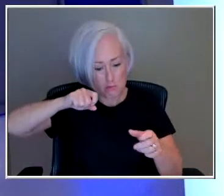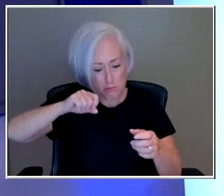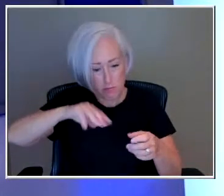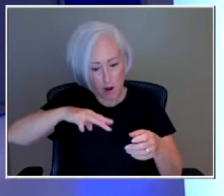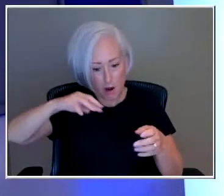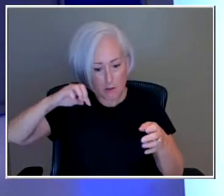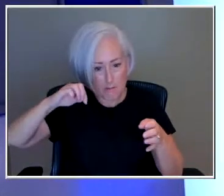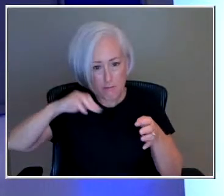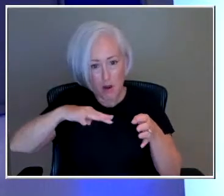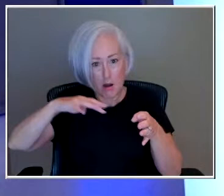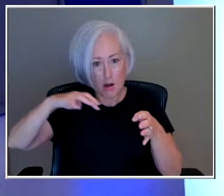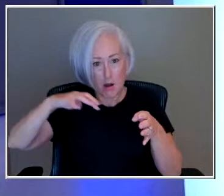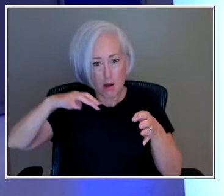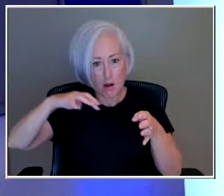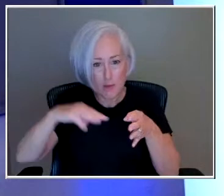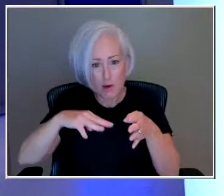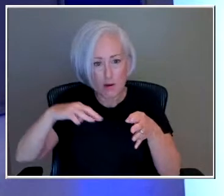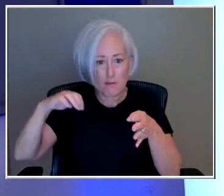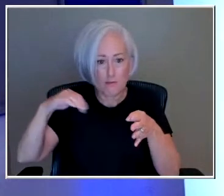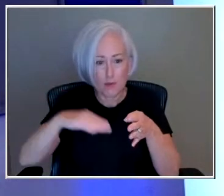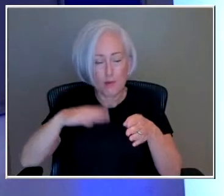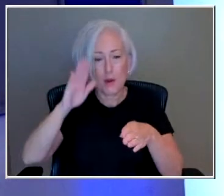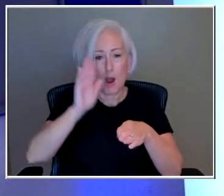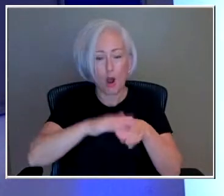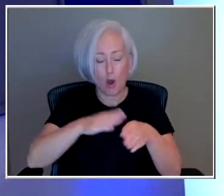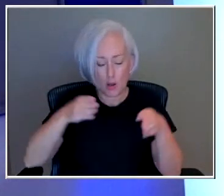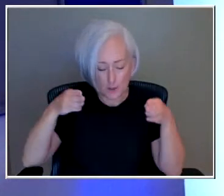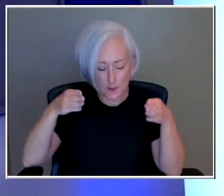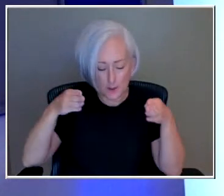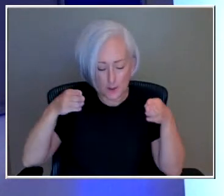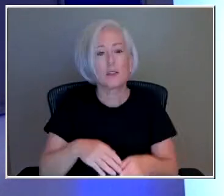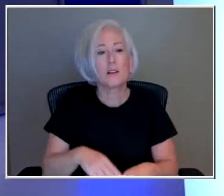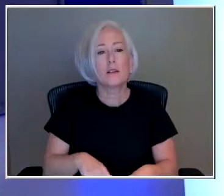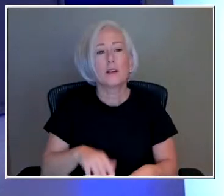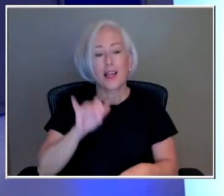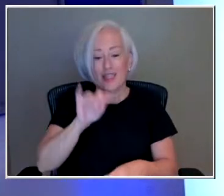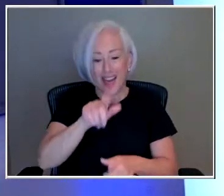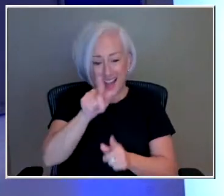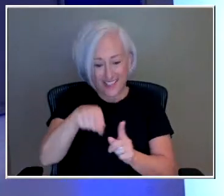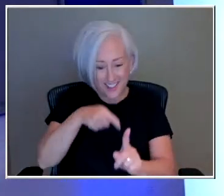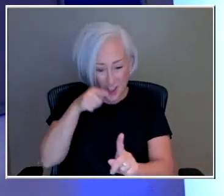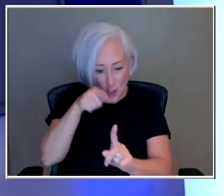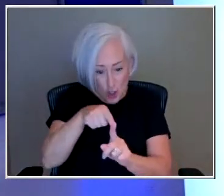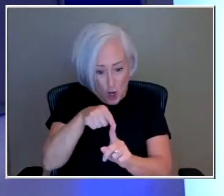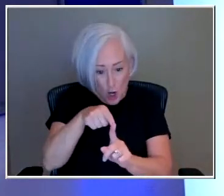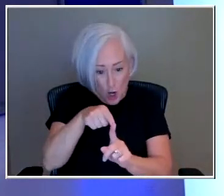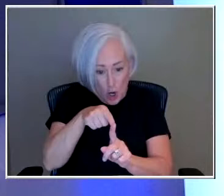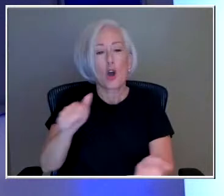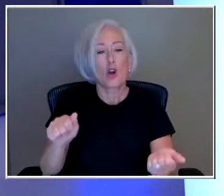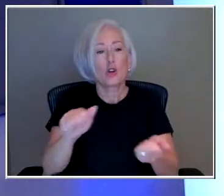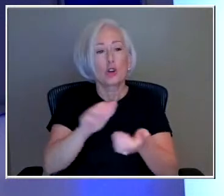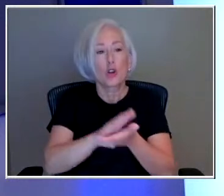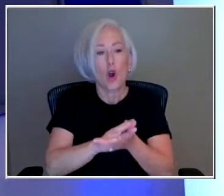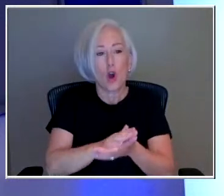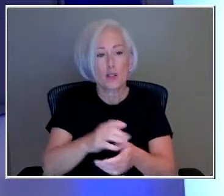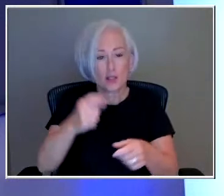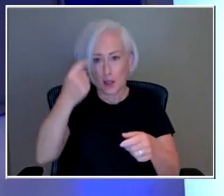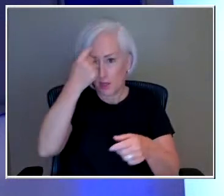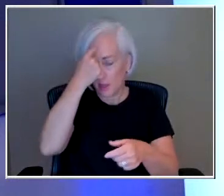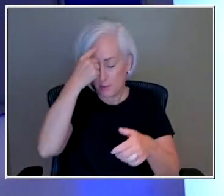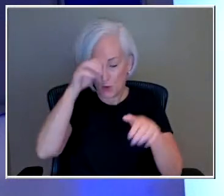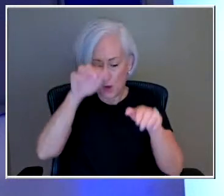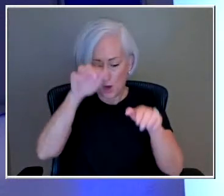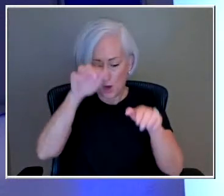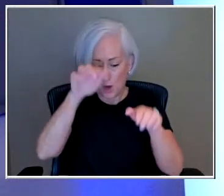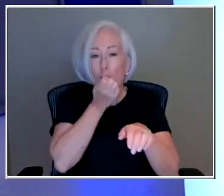that they focus appropriately on a target. And when they focus there, they cause heating of the brain, raise the temperature in that brain tissue in